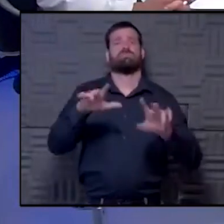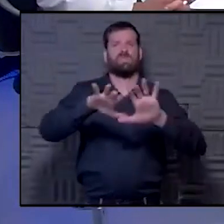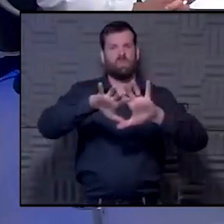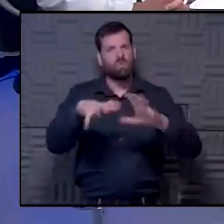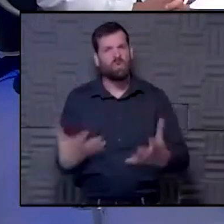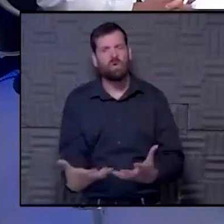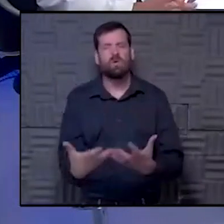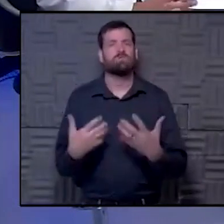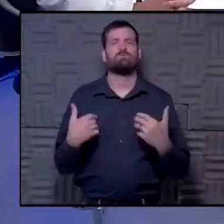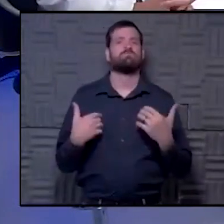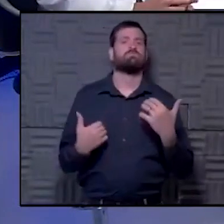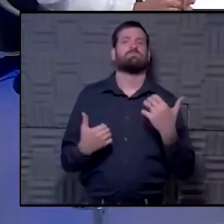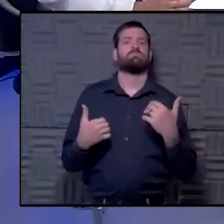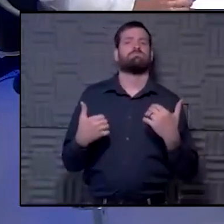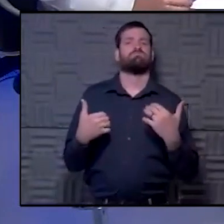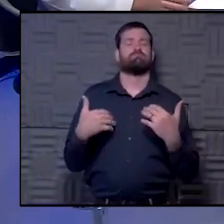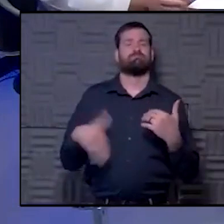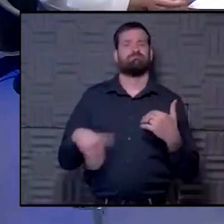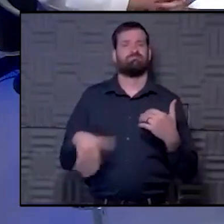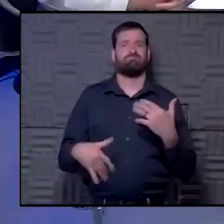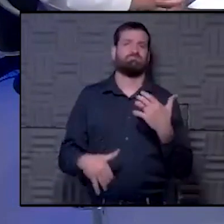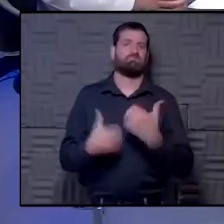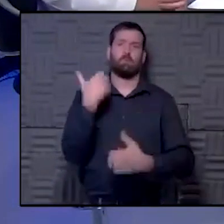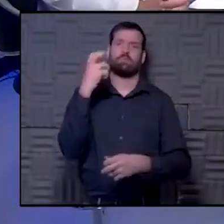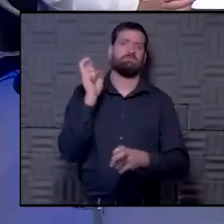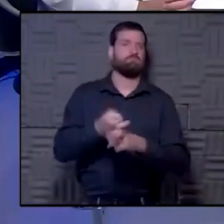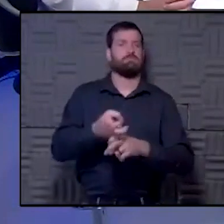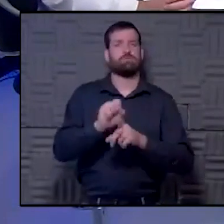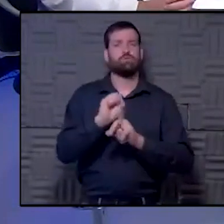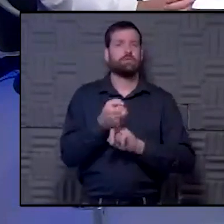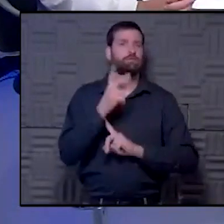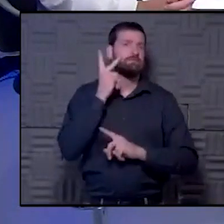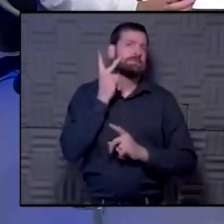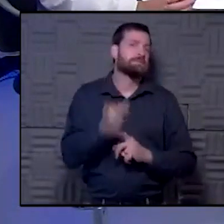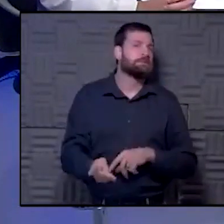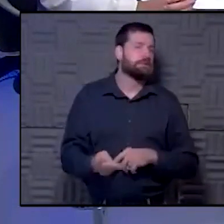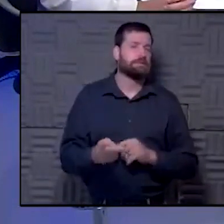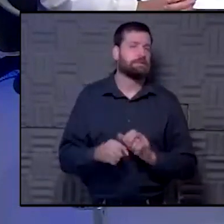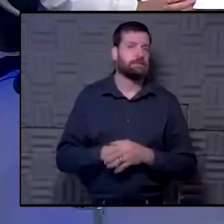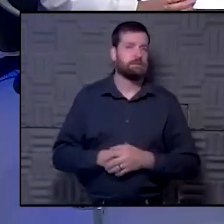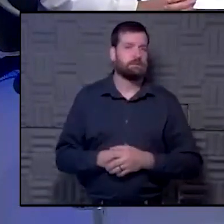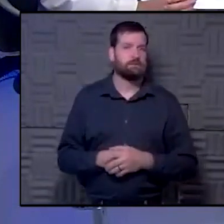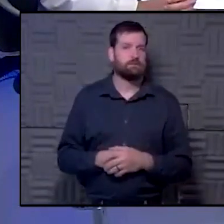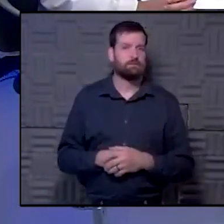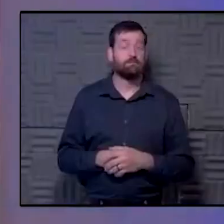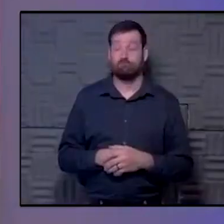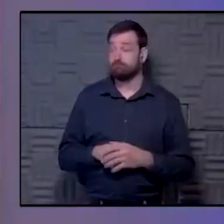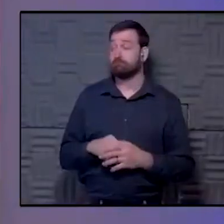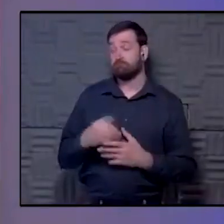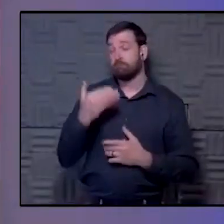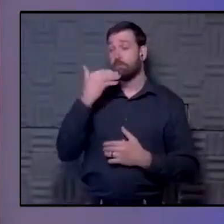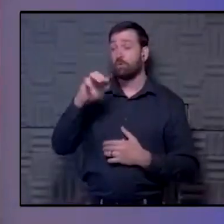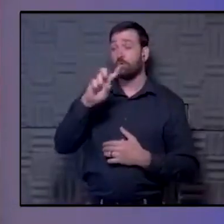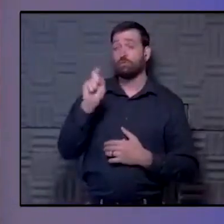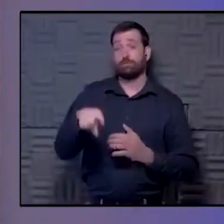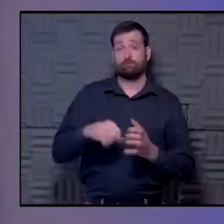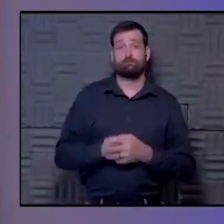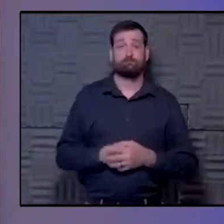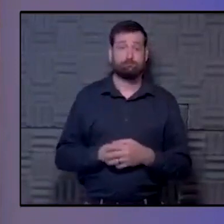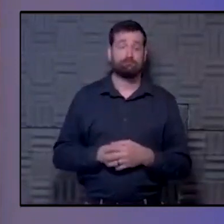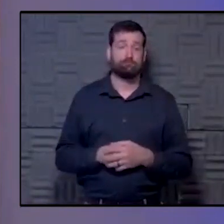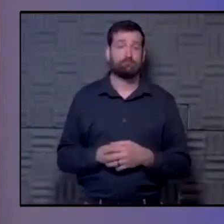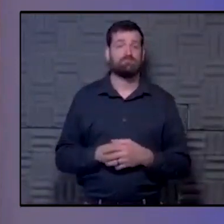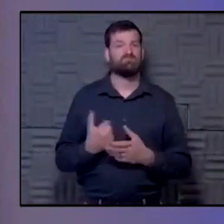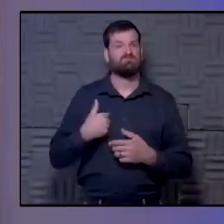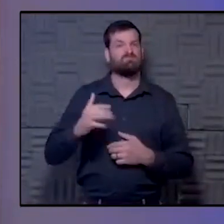been, what do you think has been the most difficult situation you've seen regarding COVID-19? Well, that's a great question. I'm